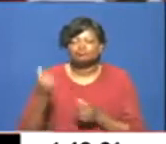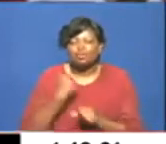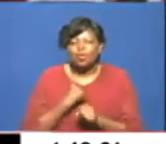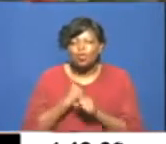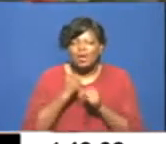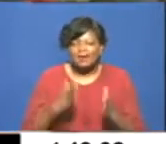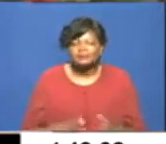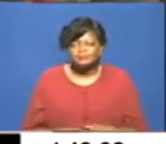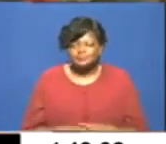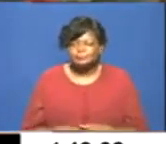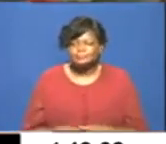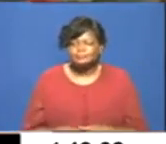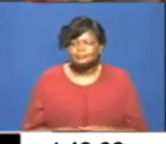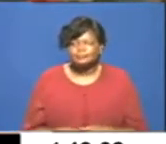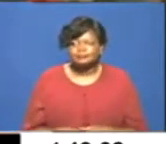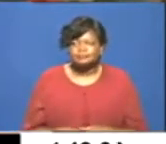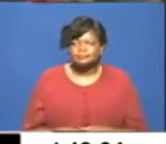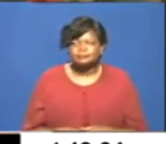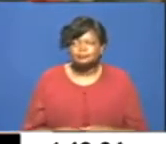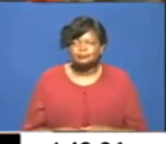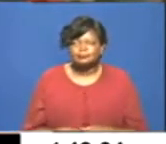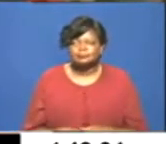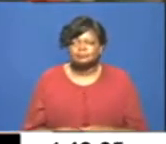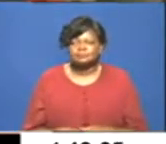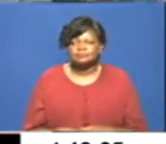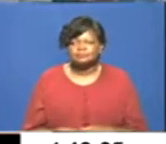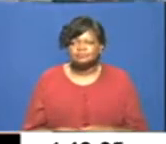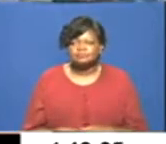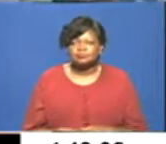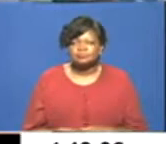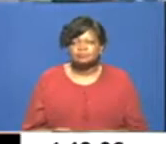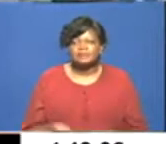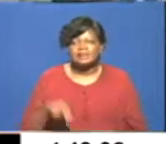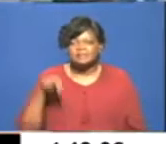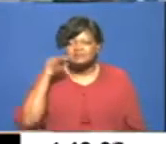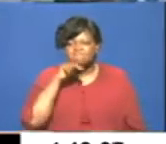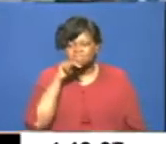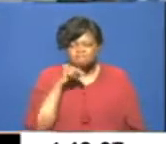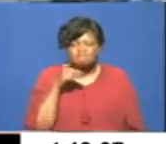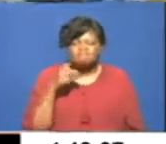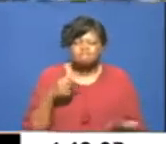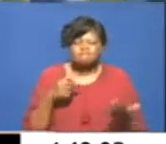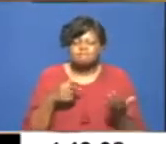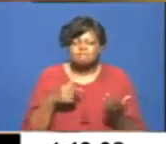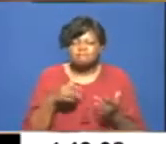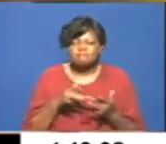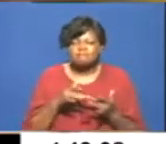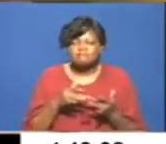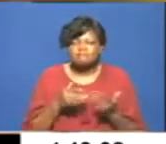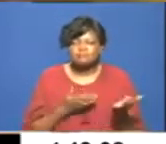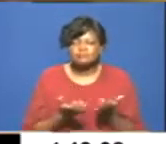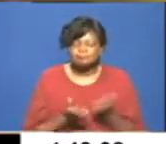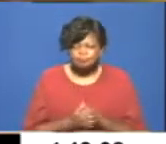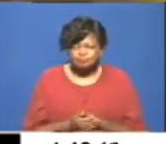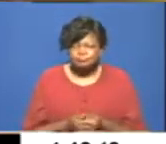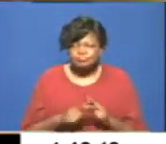nation. Meanwhile, Trade Depot, a Nigerian-based e-commerce startup, quadrupled its valuation by drawing